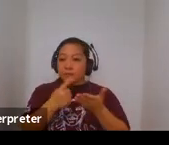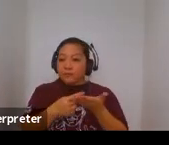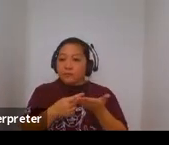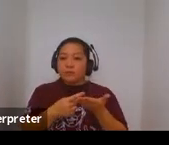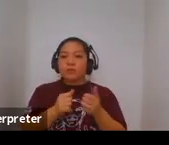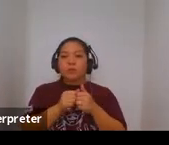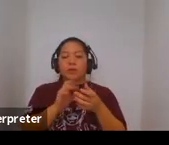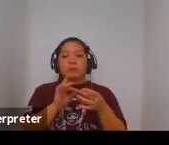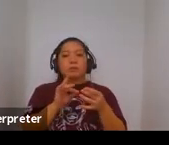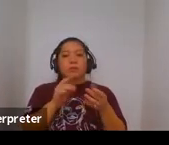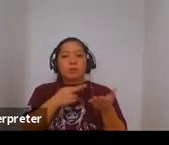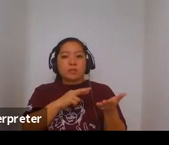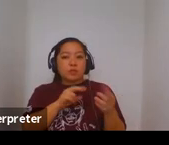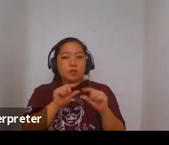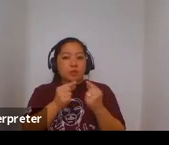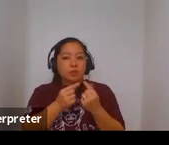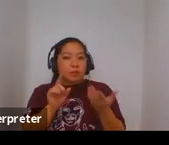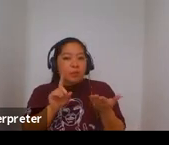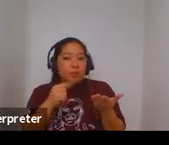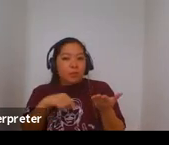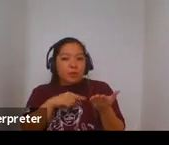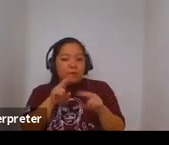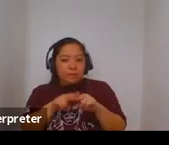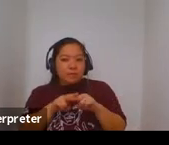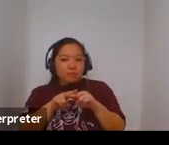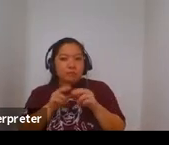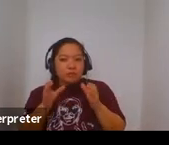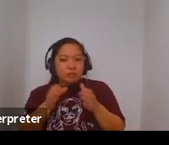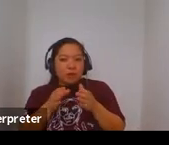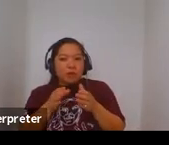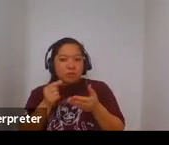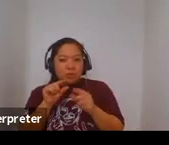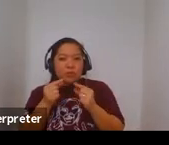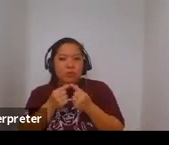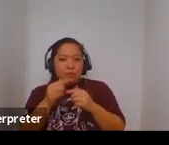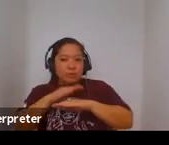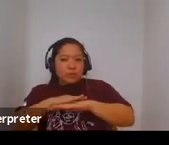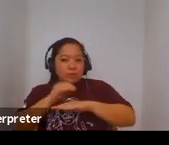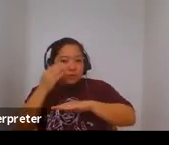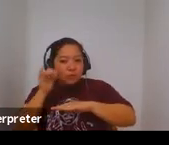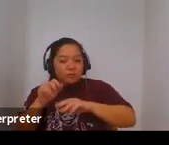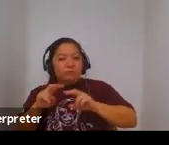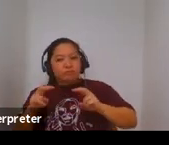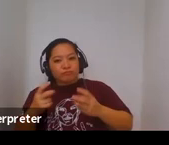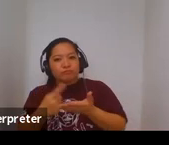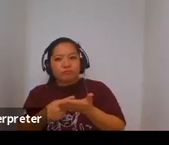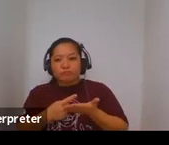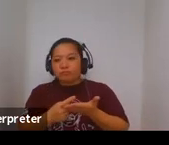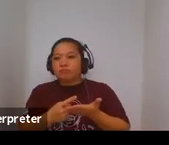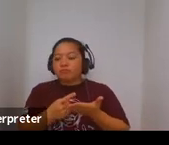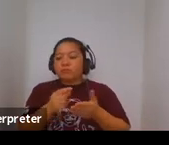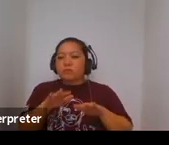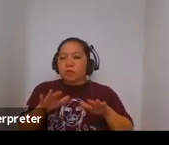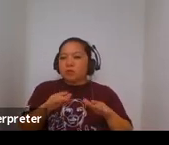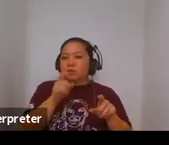within religious groups where we've sat in small group tables with a facilitator's guide and talked about child sexual